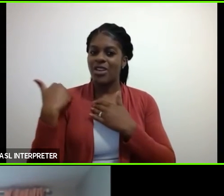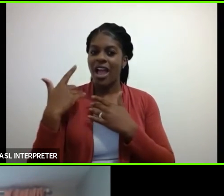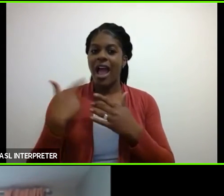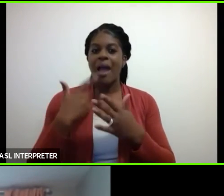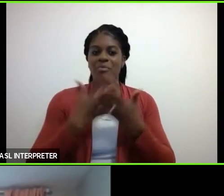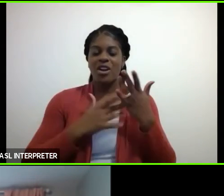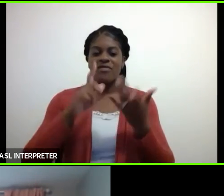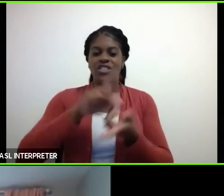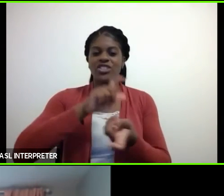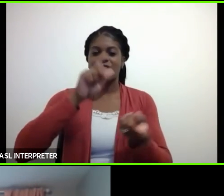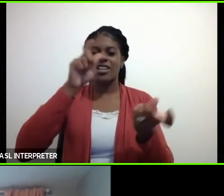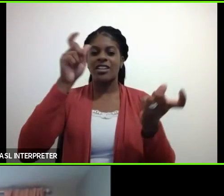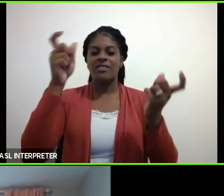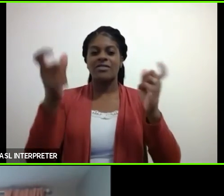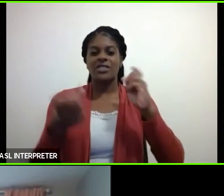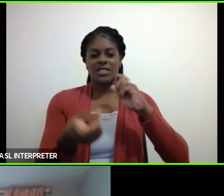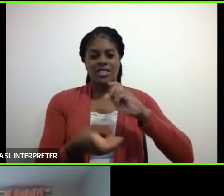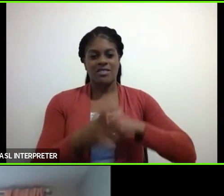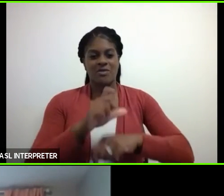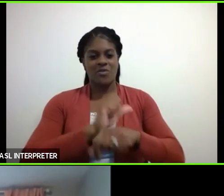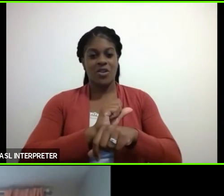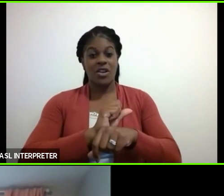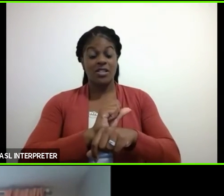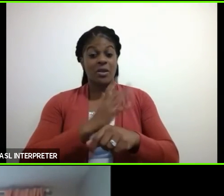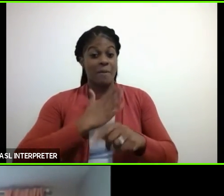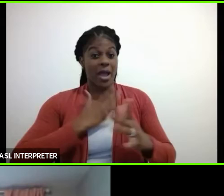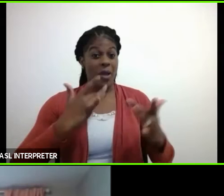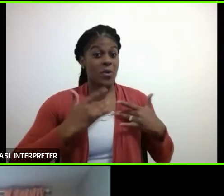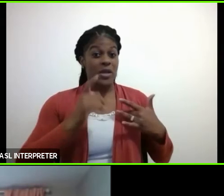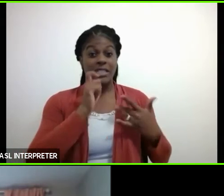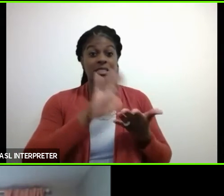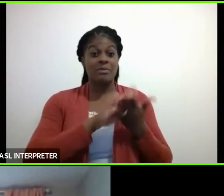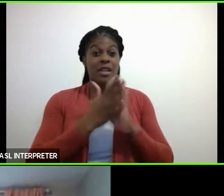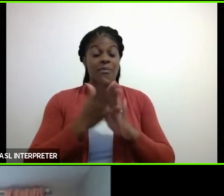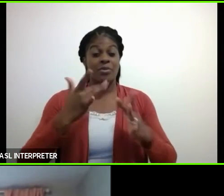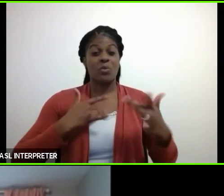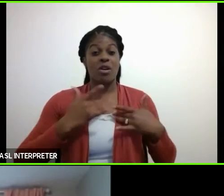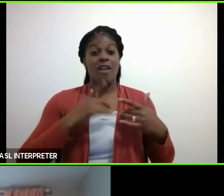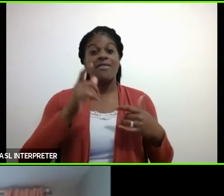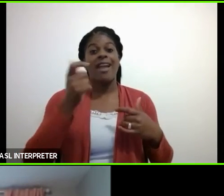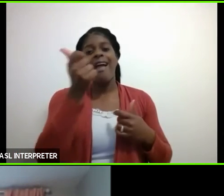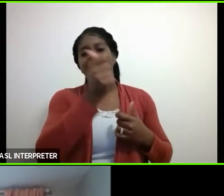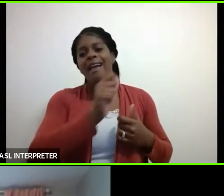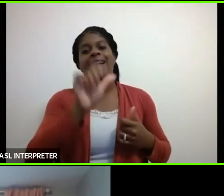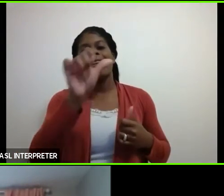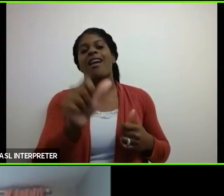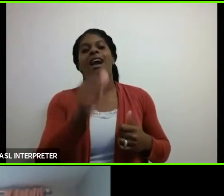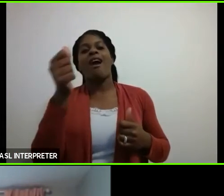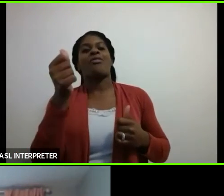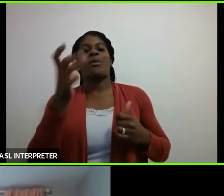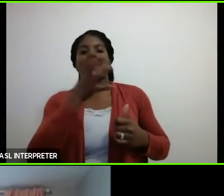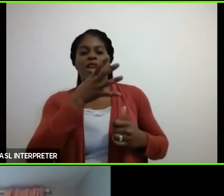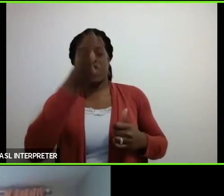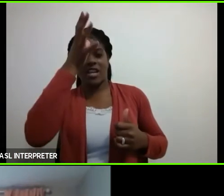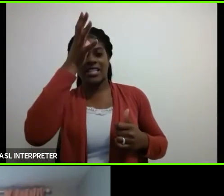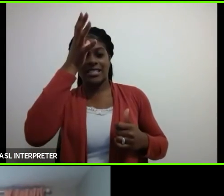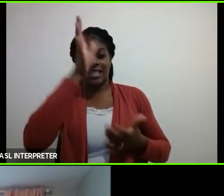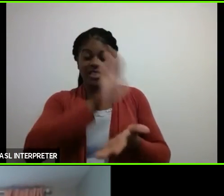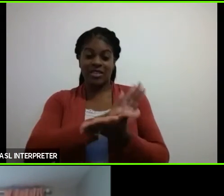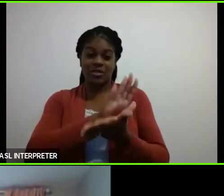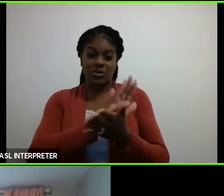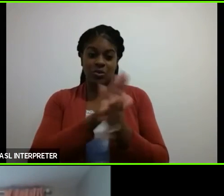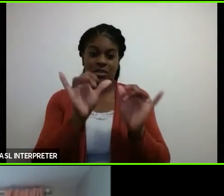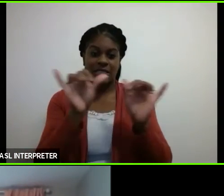work so that my worry at that moment doesn't become the worry of any other parent in the school